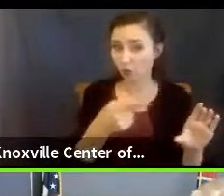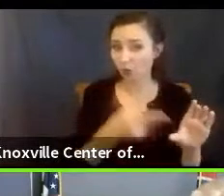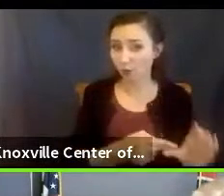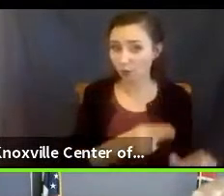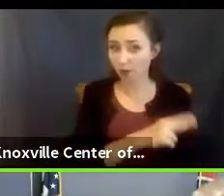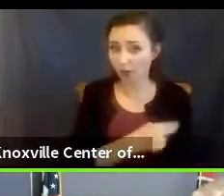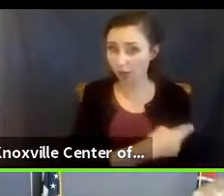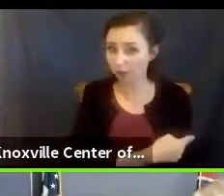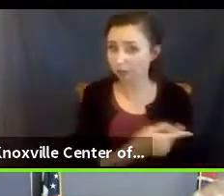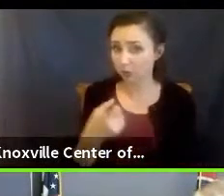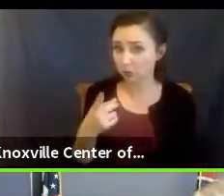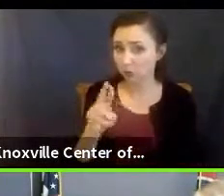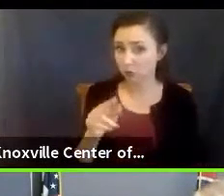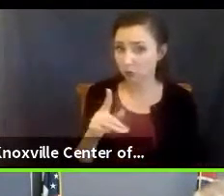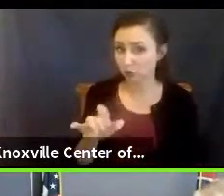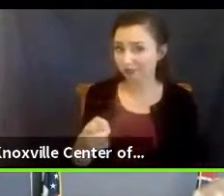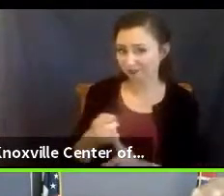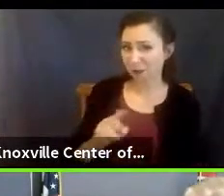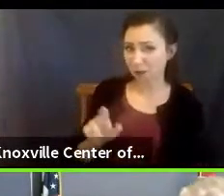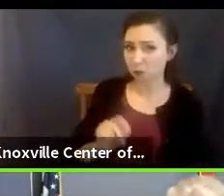that you know of?